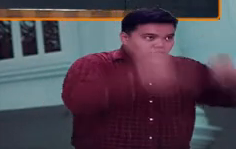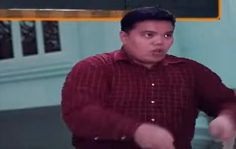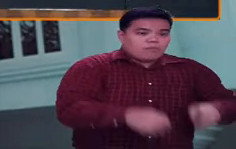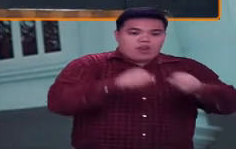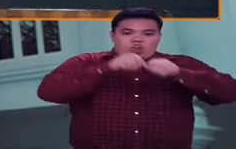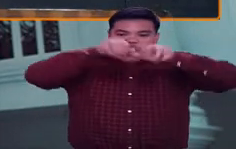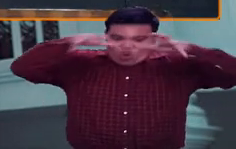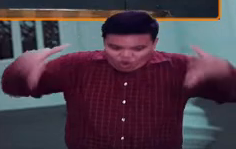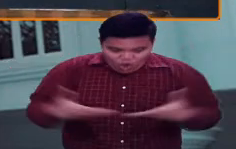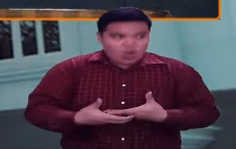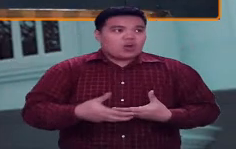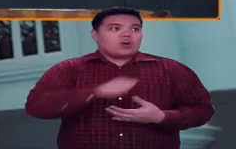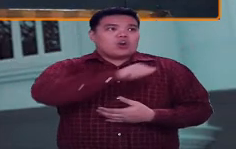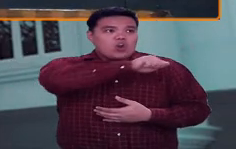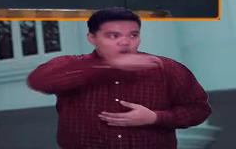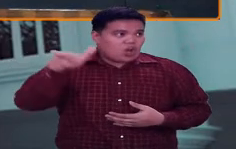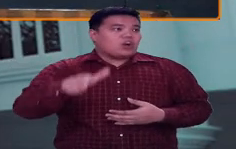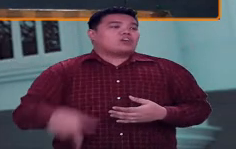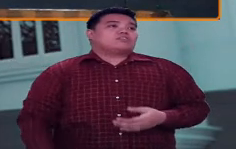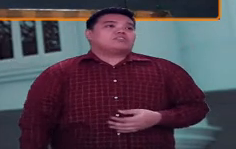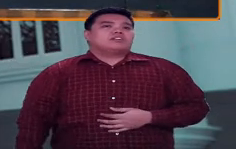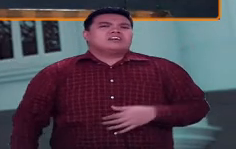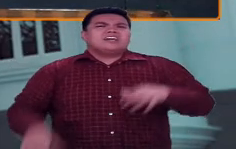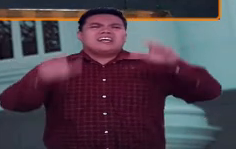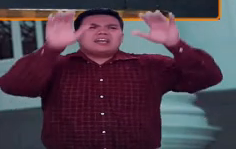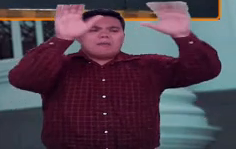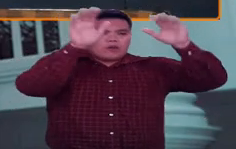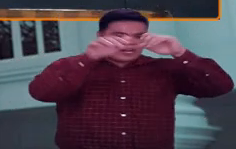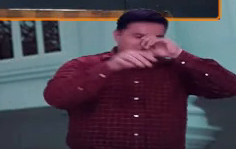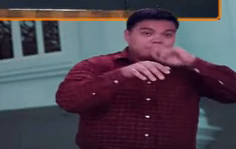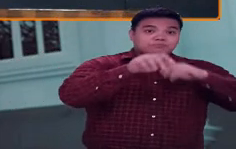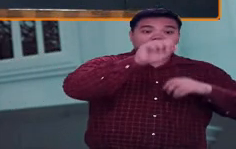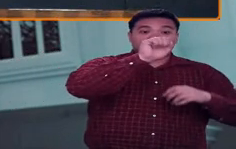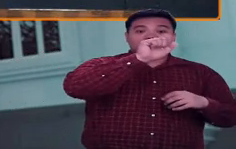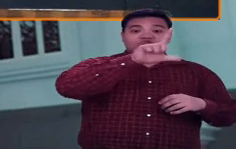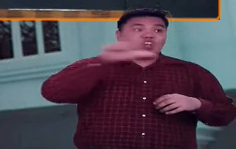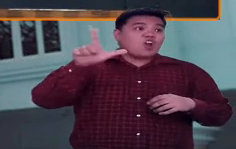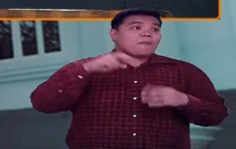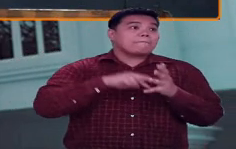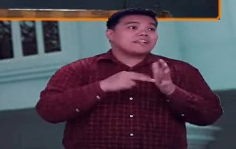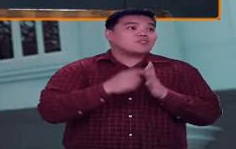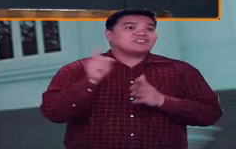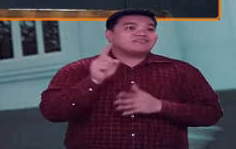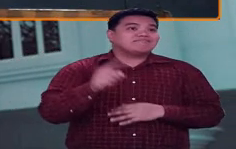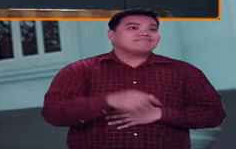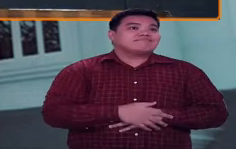All humanity. Do you know what the word "all" means?